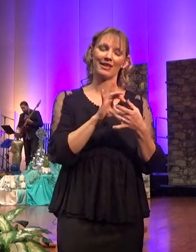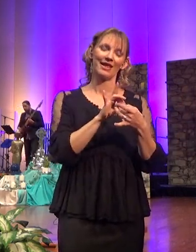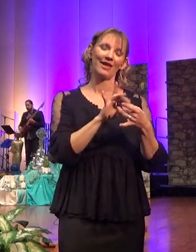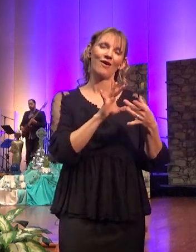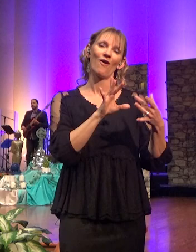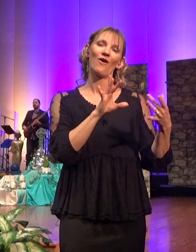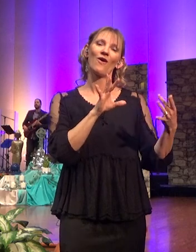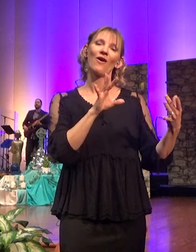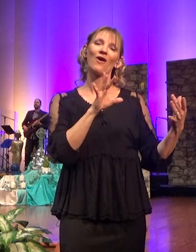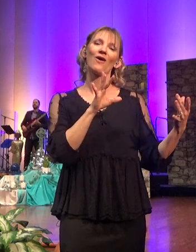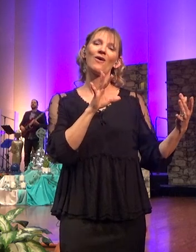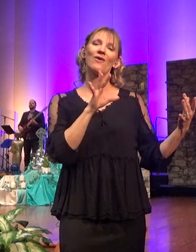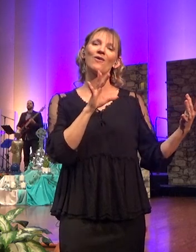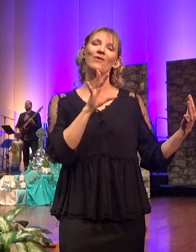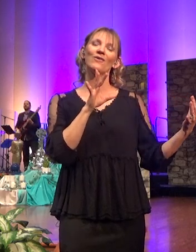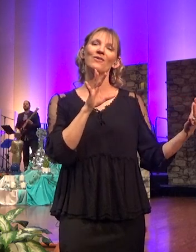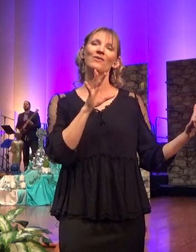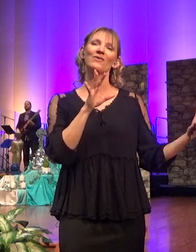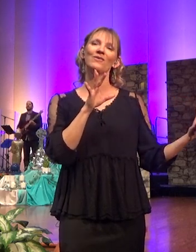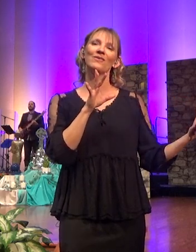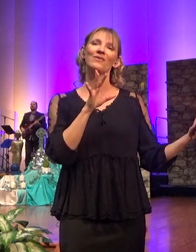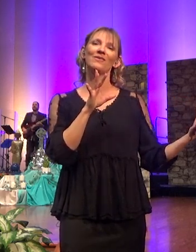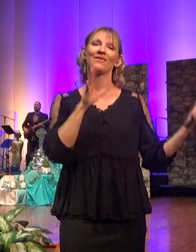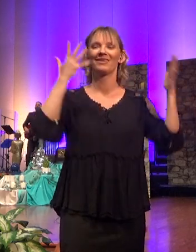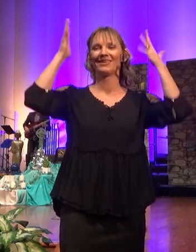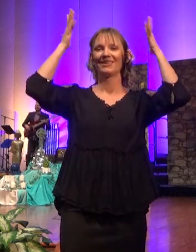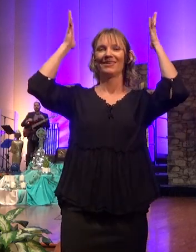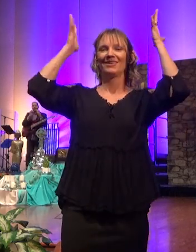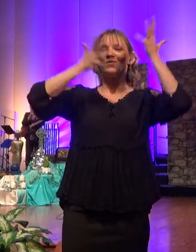letting go.